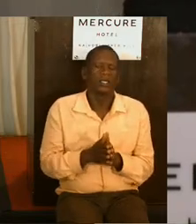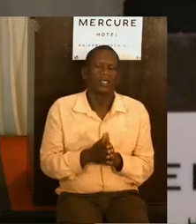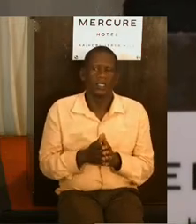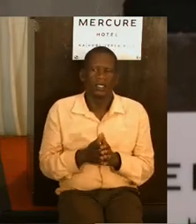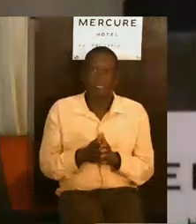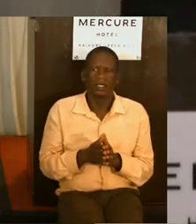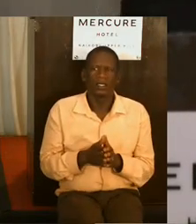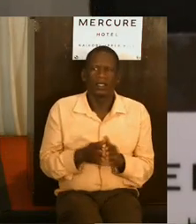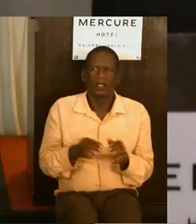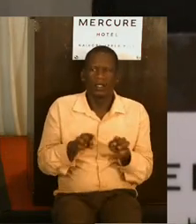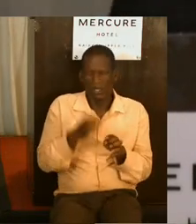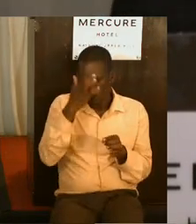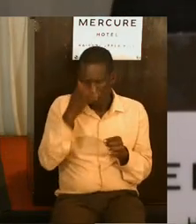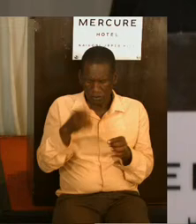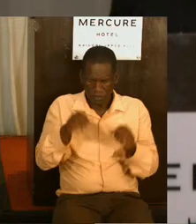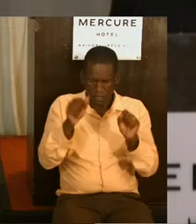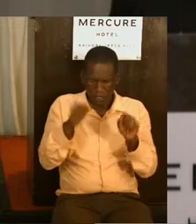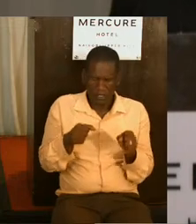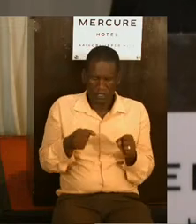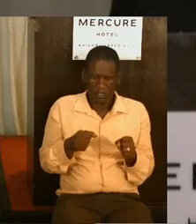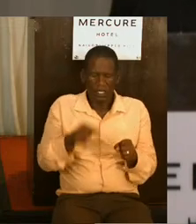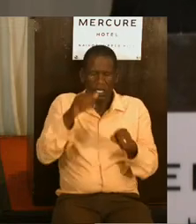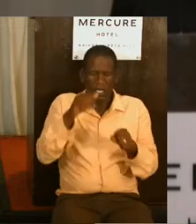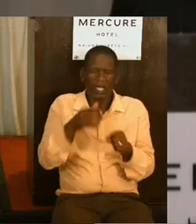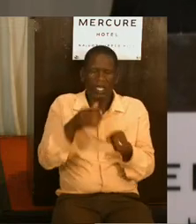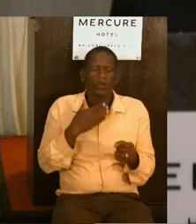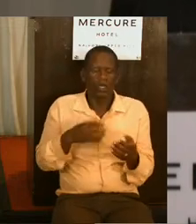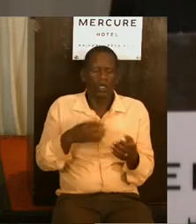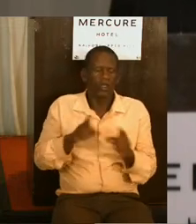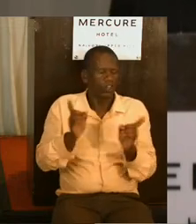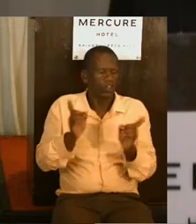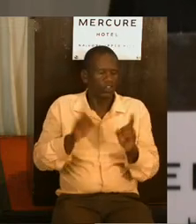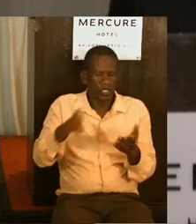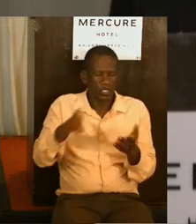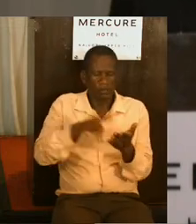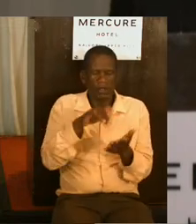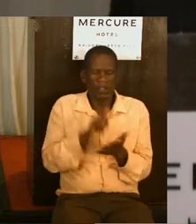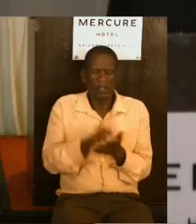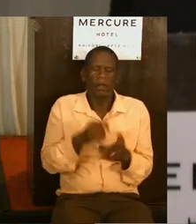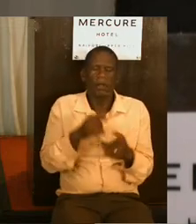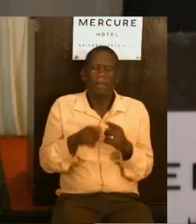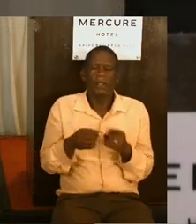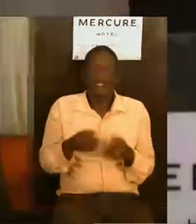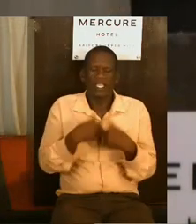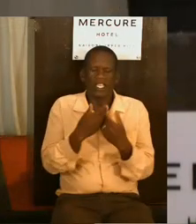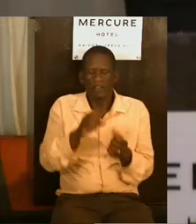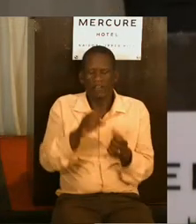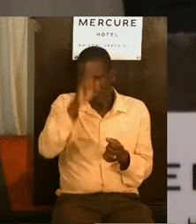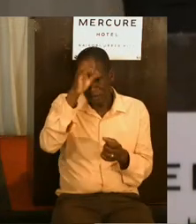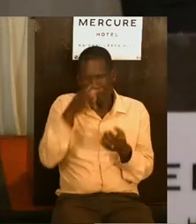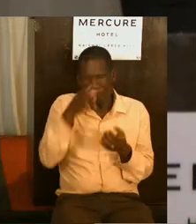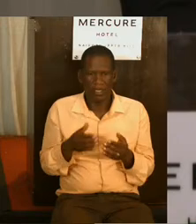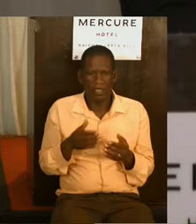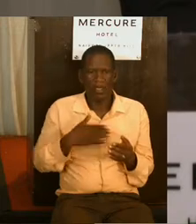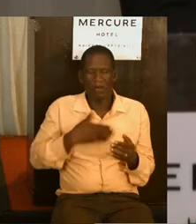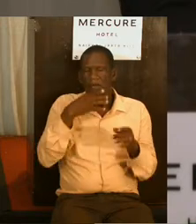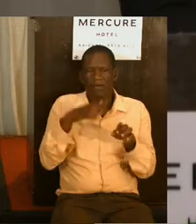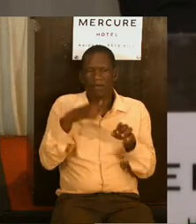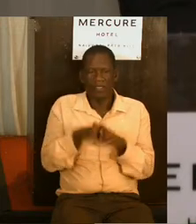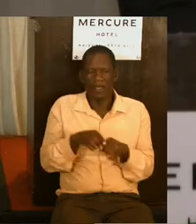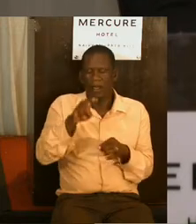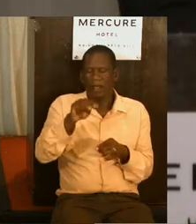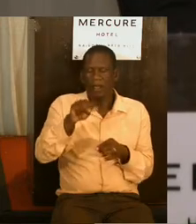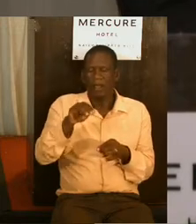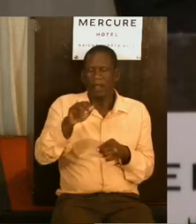um and uh because yes I I'll not repeat that one but I'll give you a surprise uh my brother is it